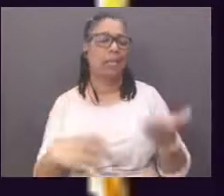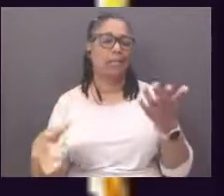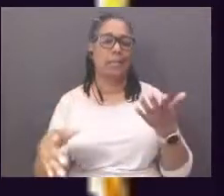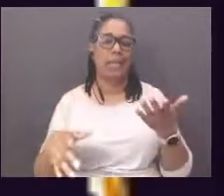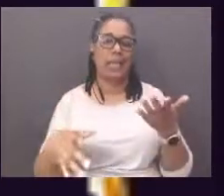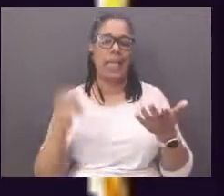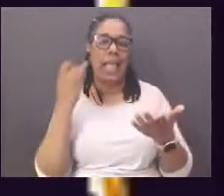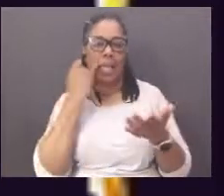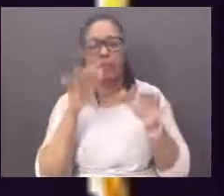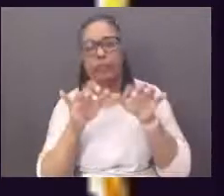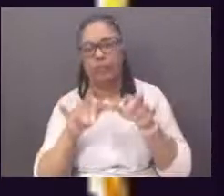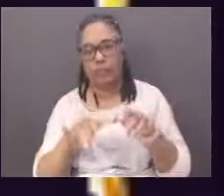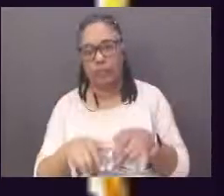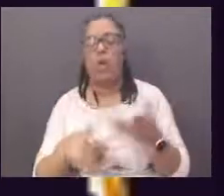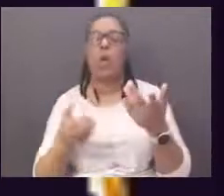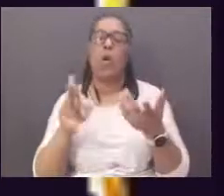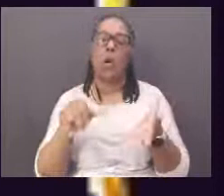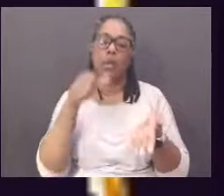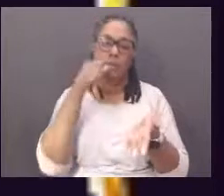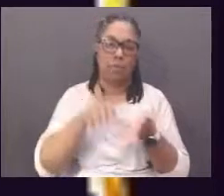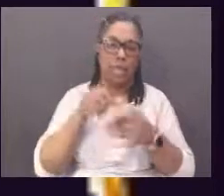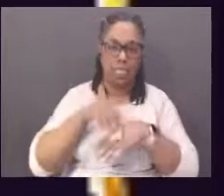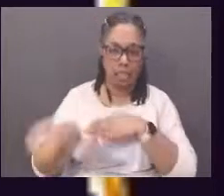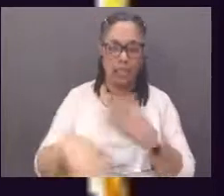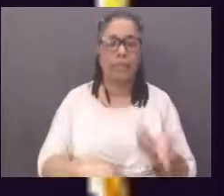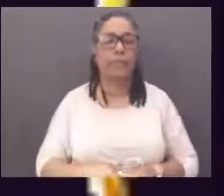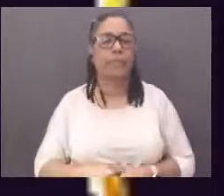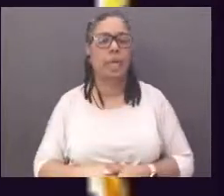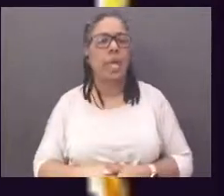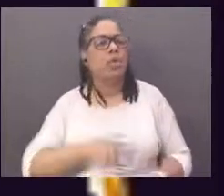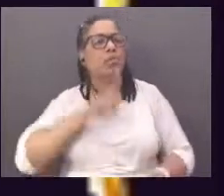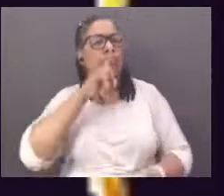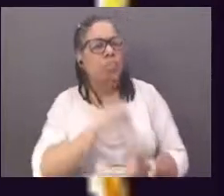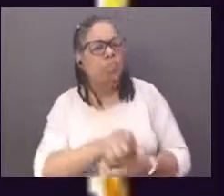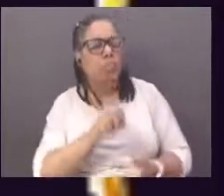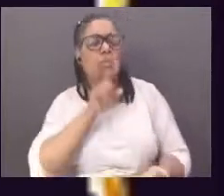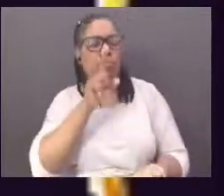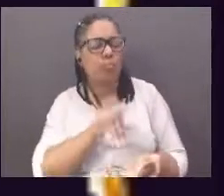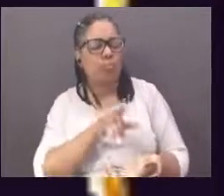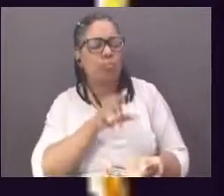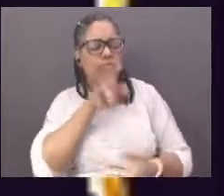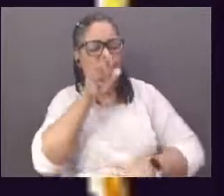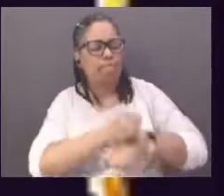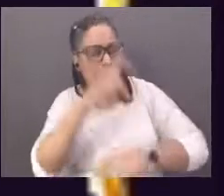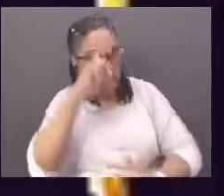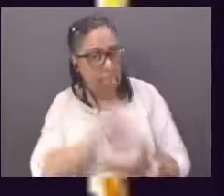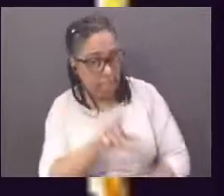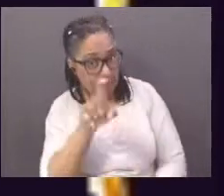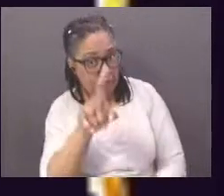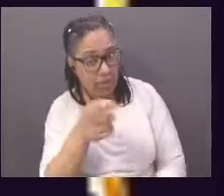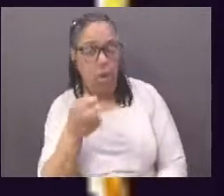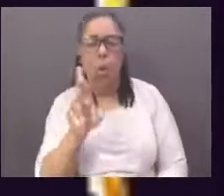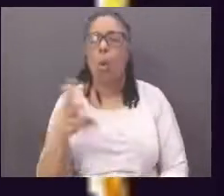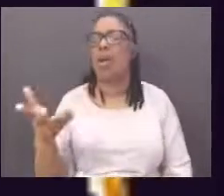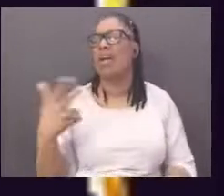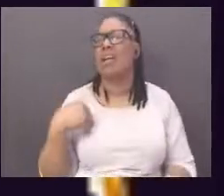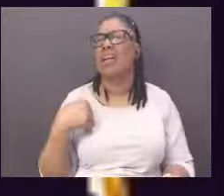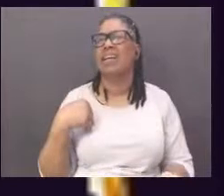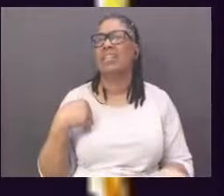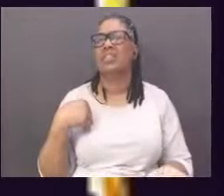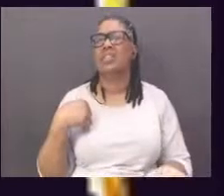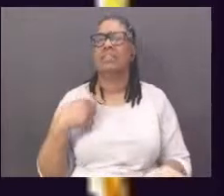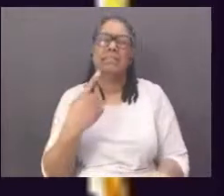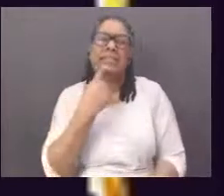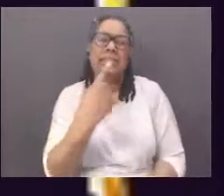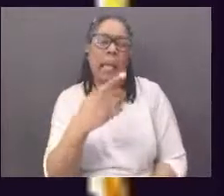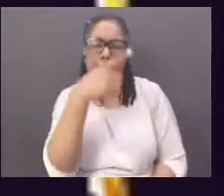simply the way we've been taught to close a letter? The sons of the high priest were calling on someone they didn't believe